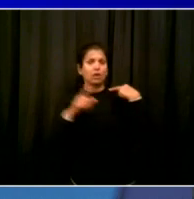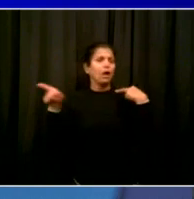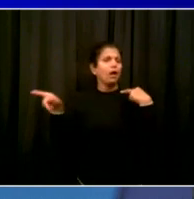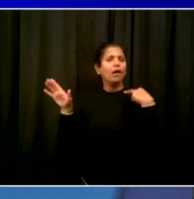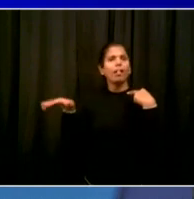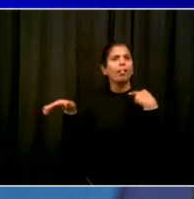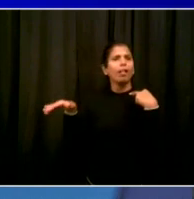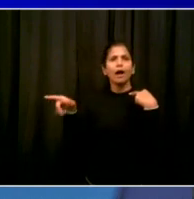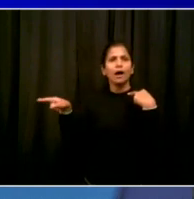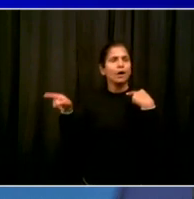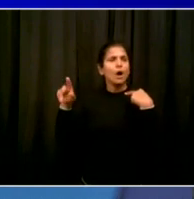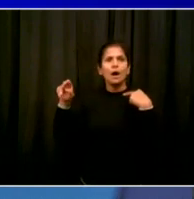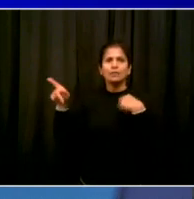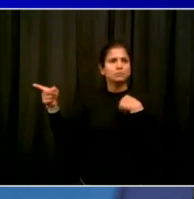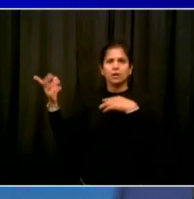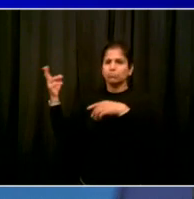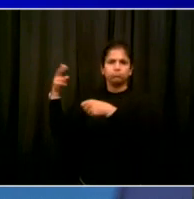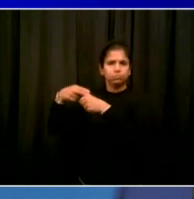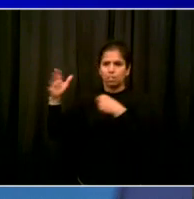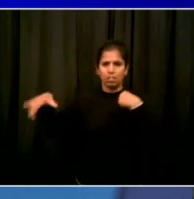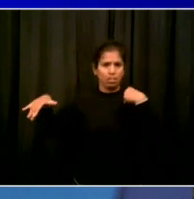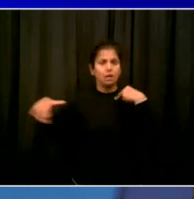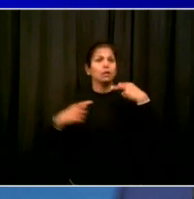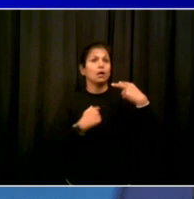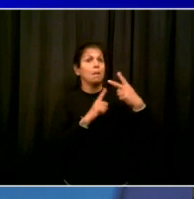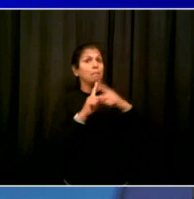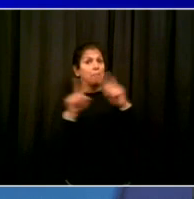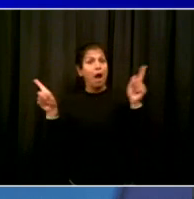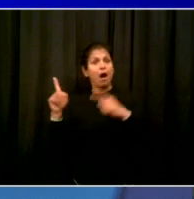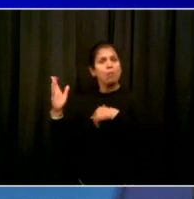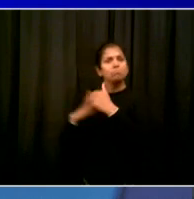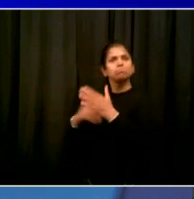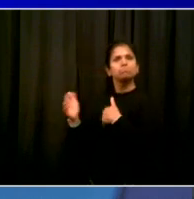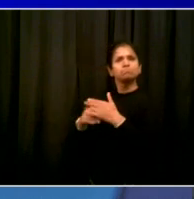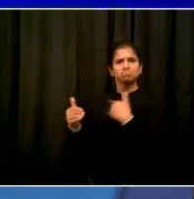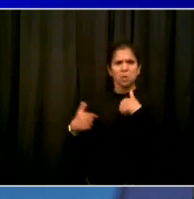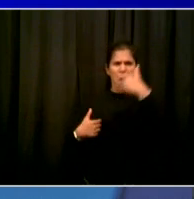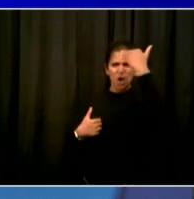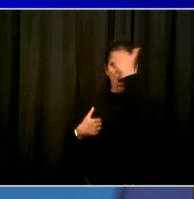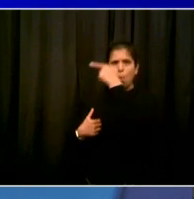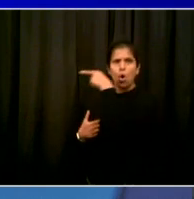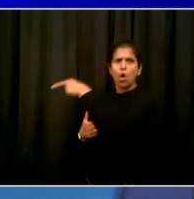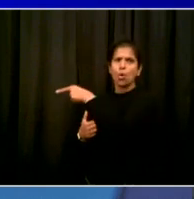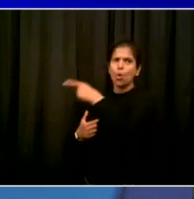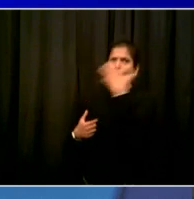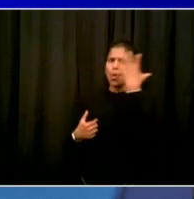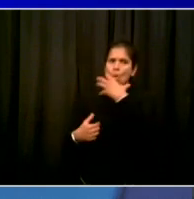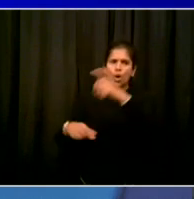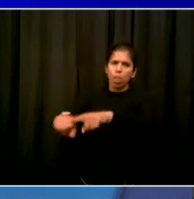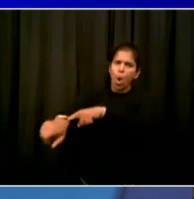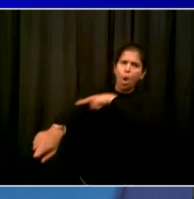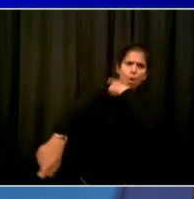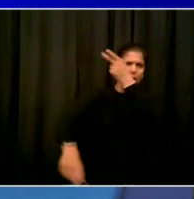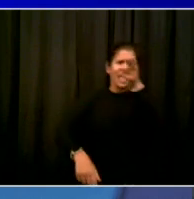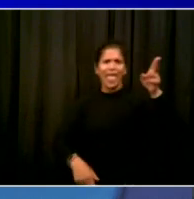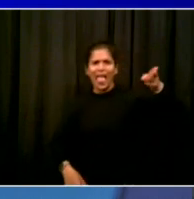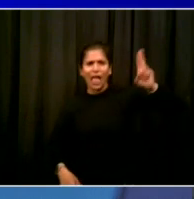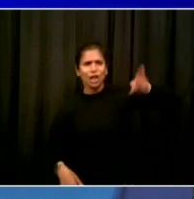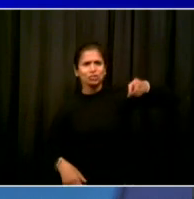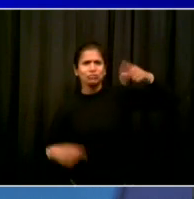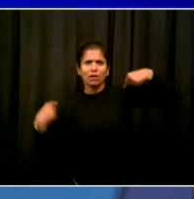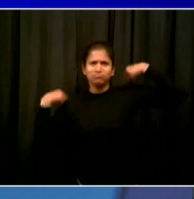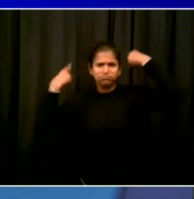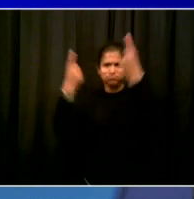But I have a long history of friendship with Juanita. I've seen her work up close. I've seen her